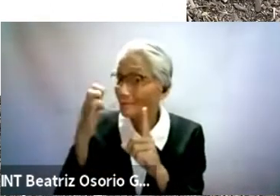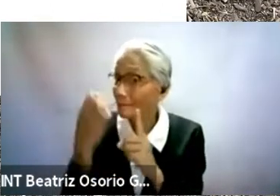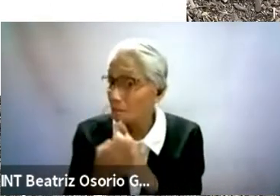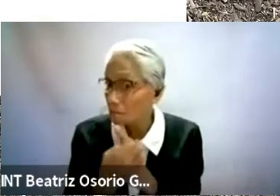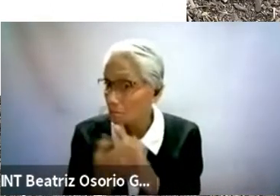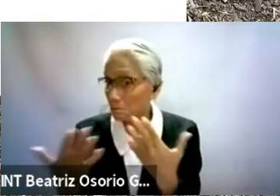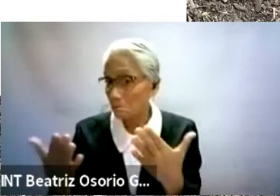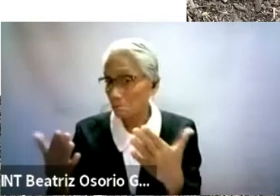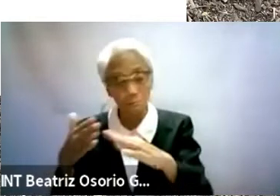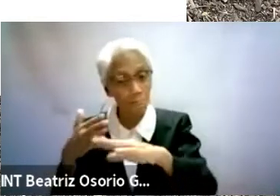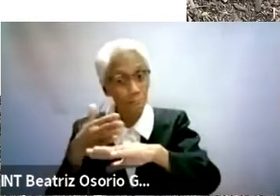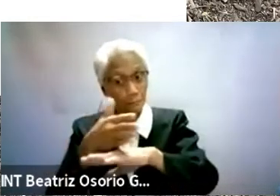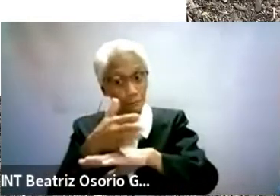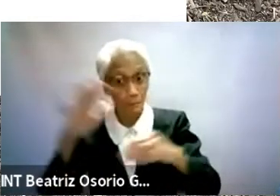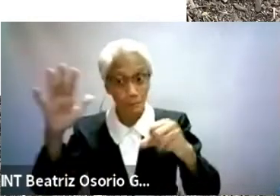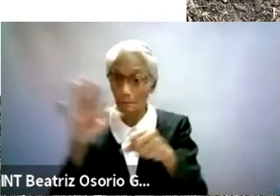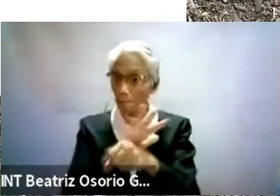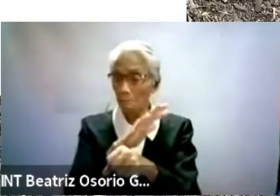their full range of